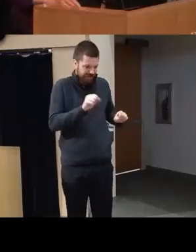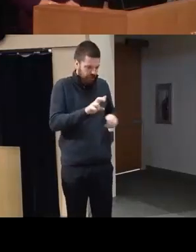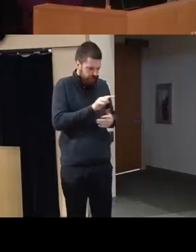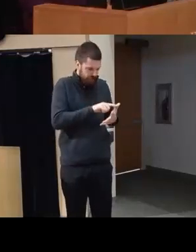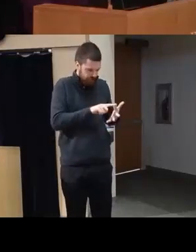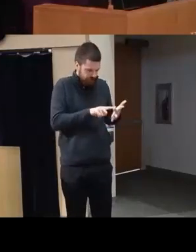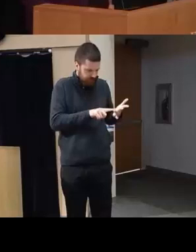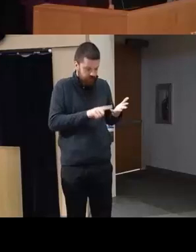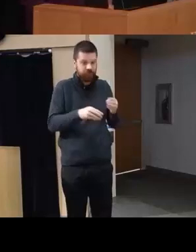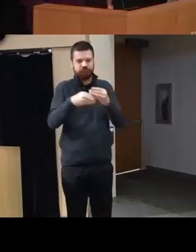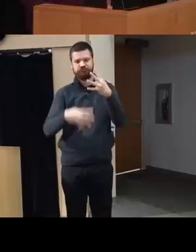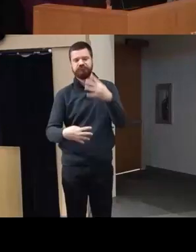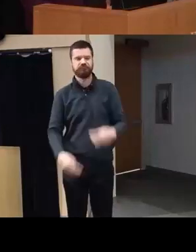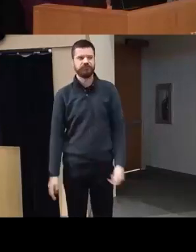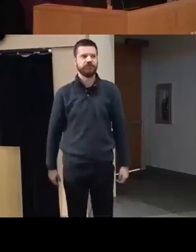those is on the slide.